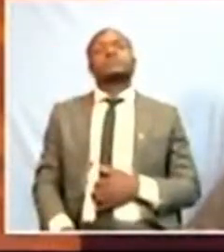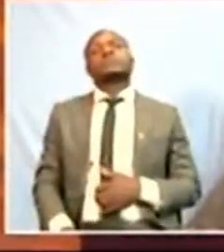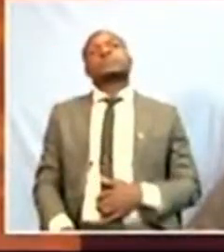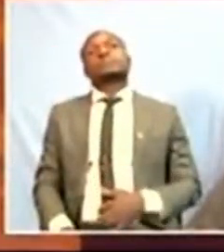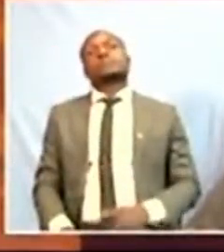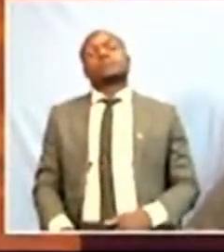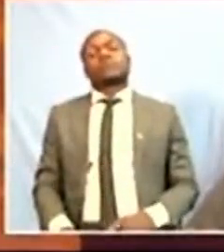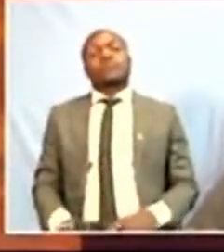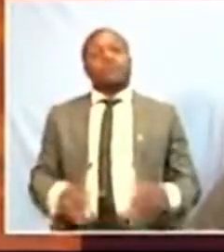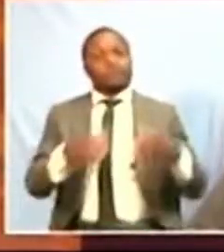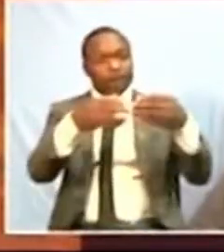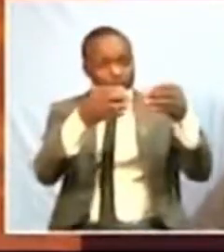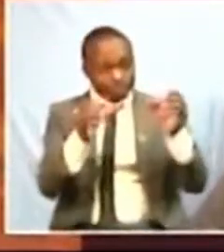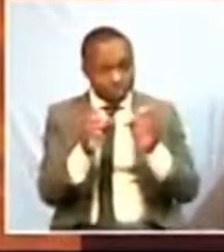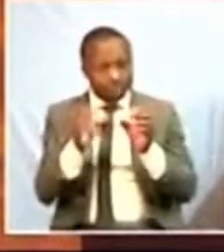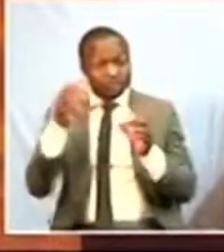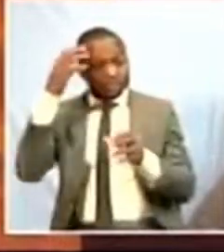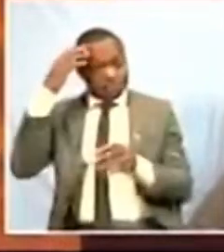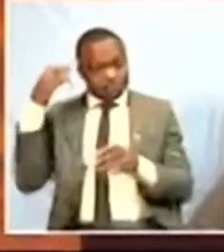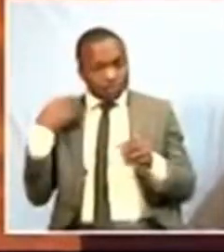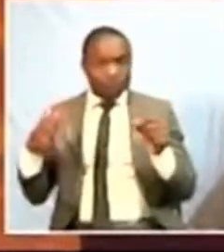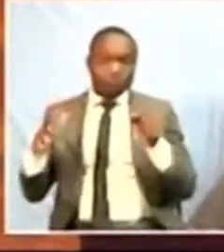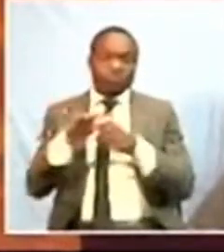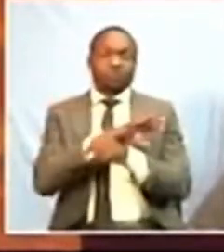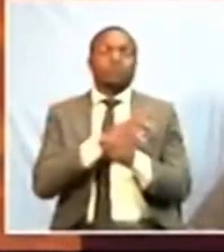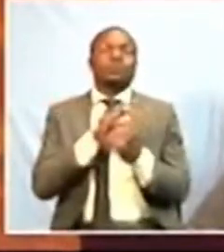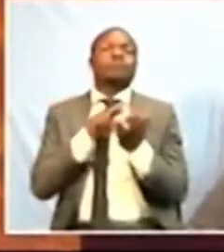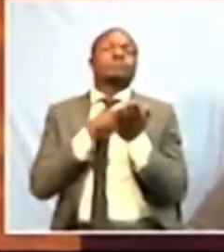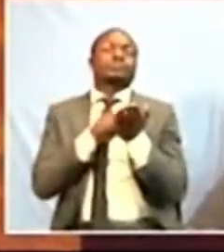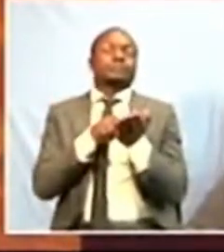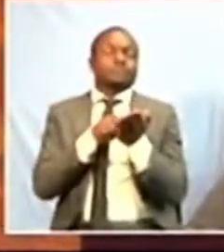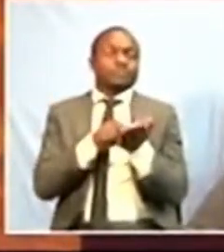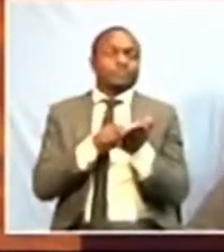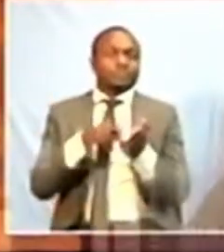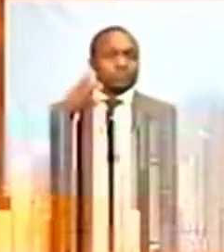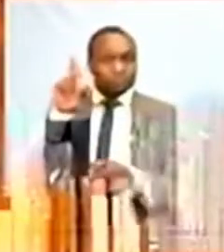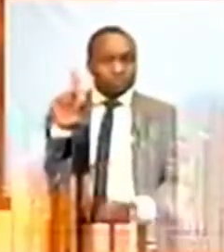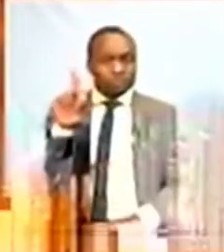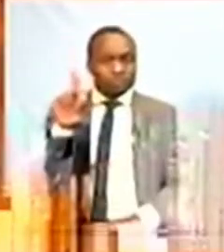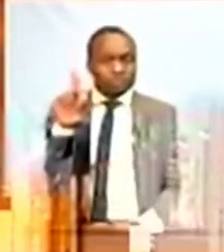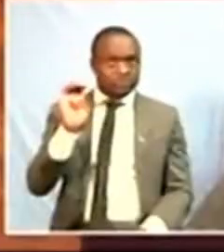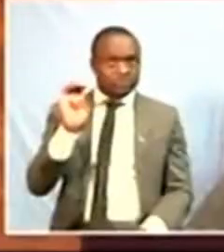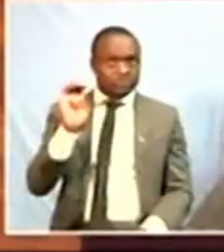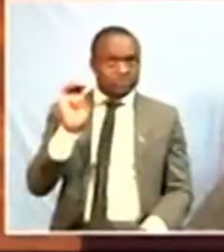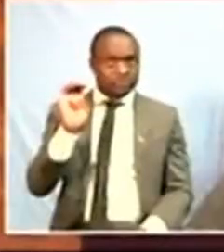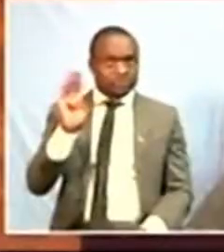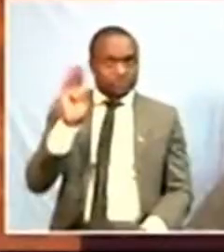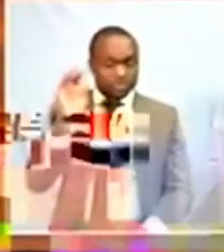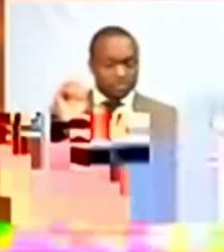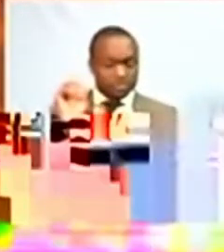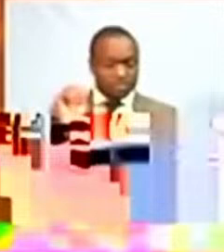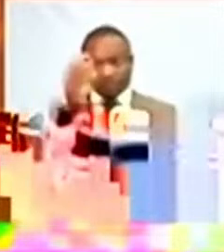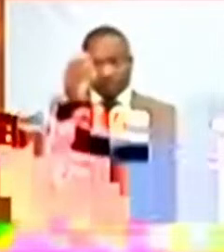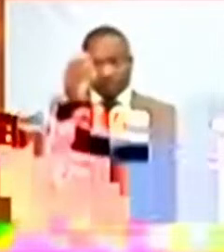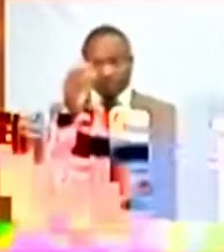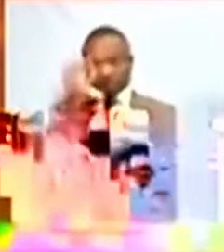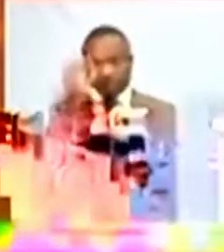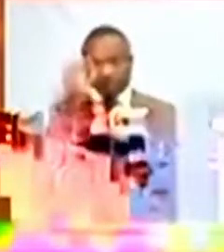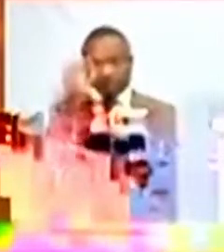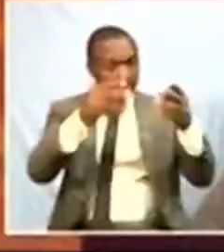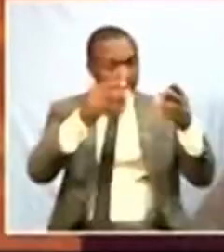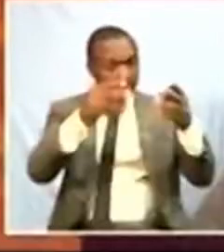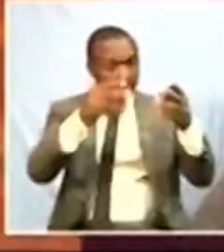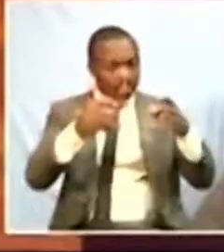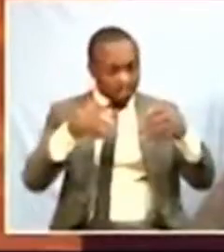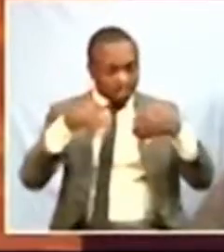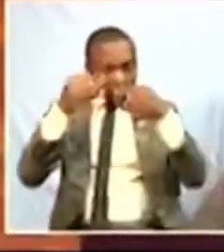the constituency offices were fully represented. Deb's office, there was a report, gave the